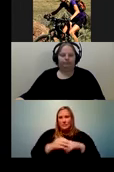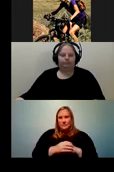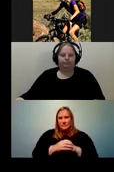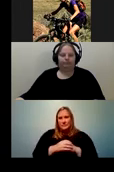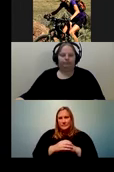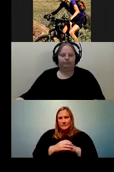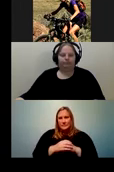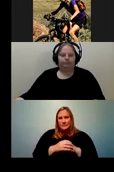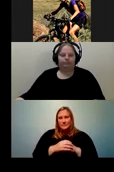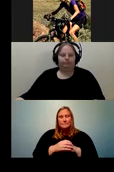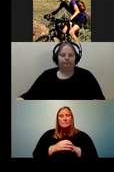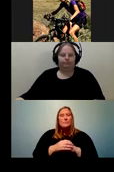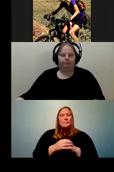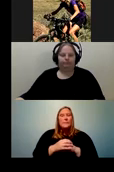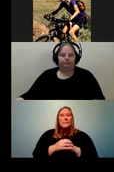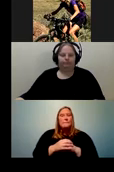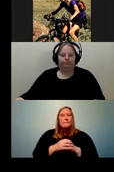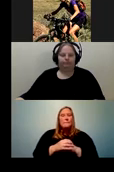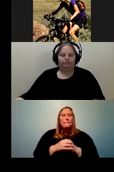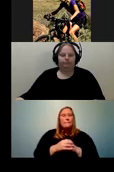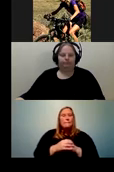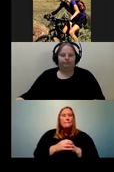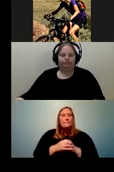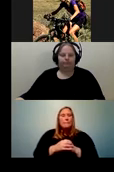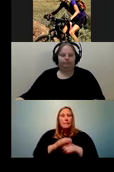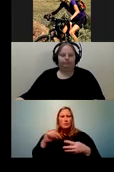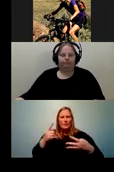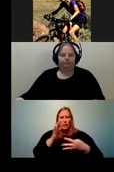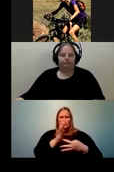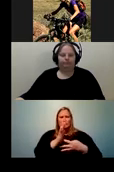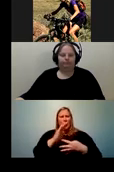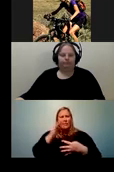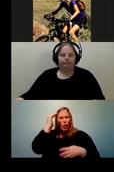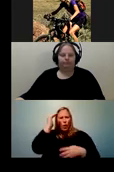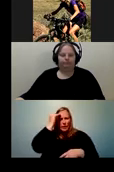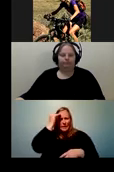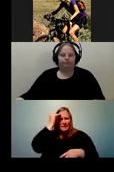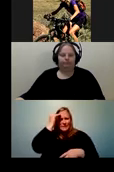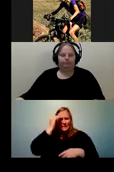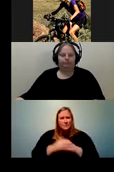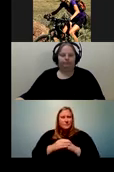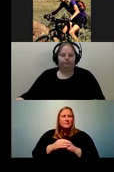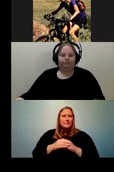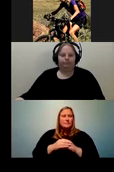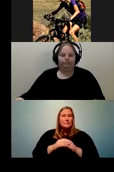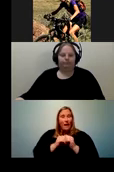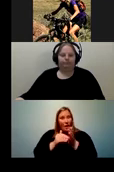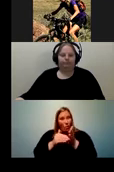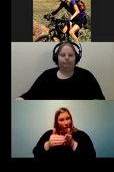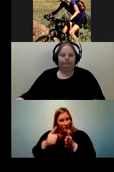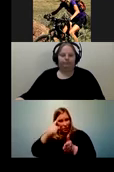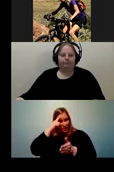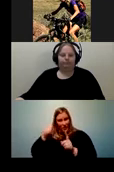All right. So we start with ethical awareness. How often do you think about